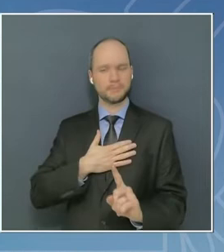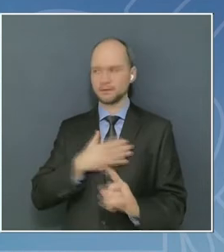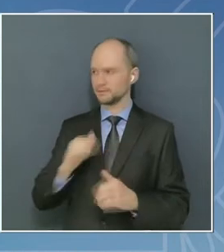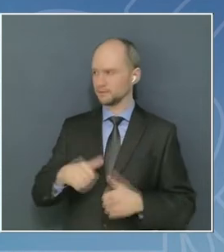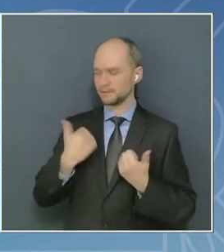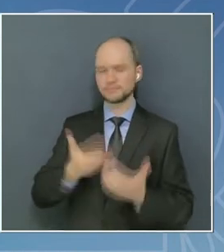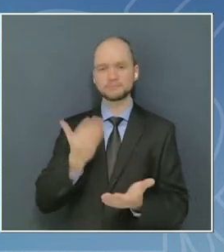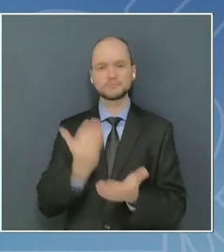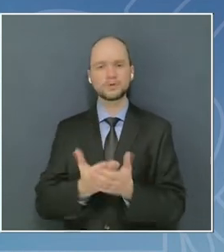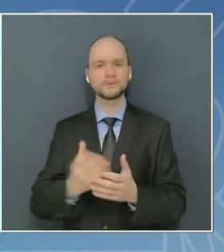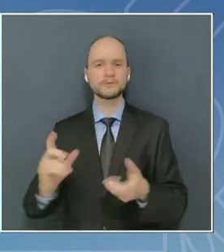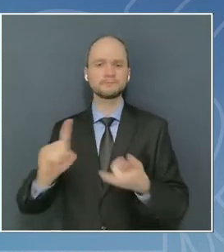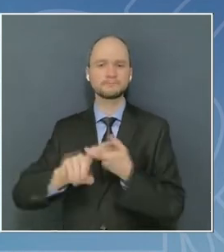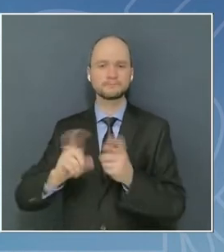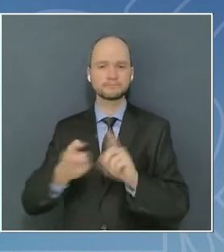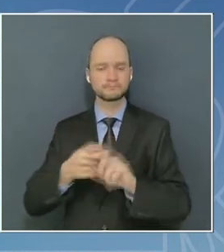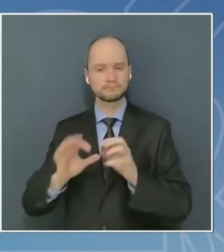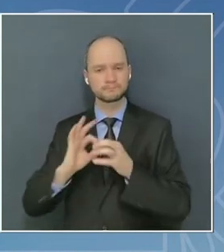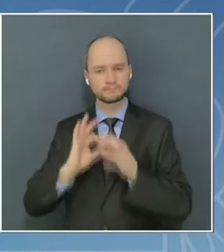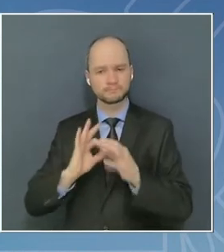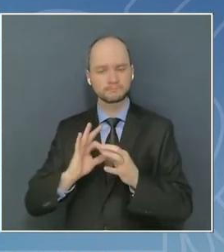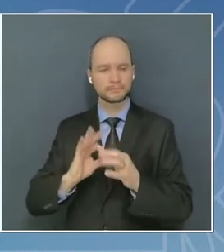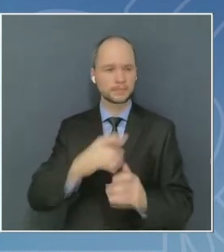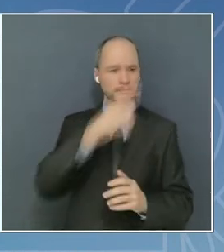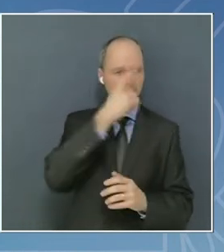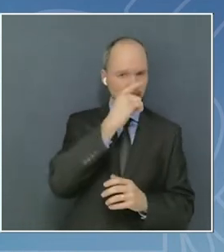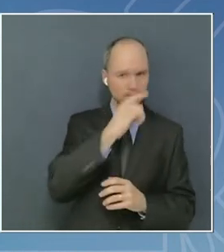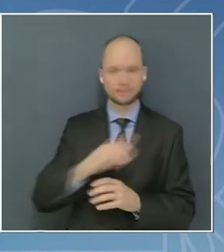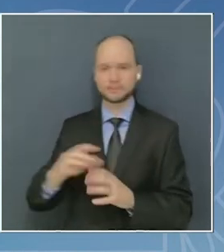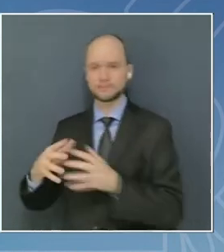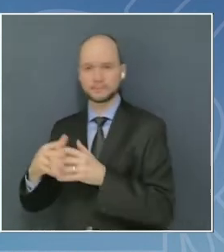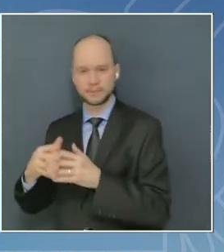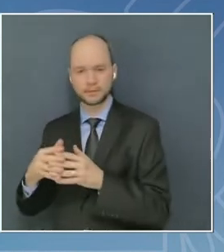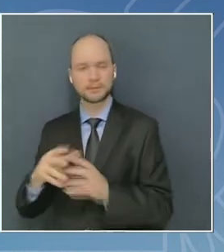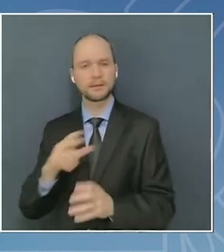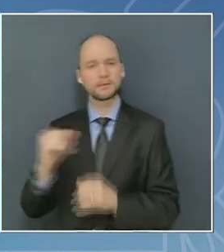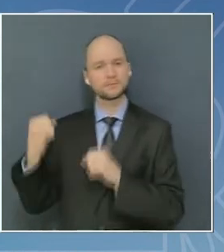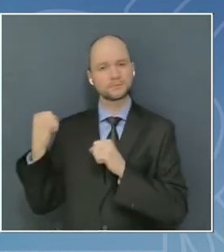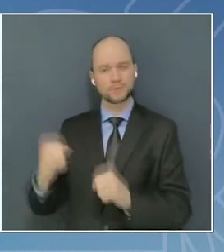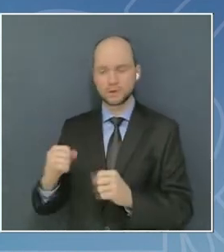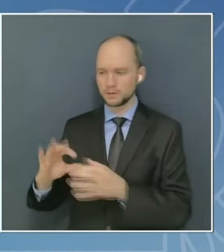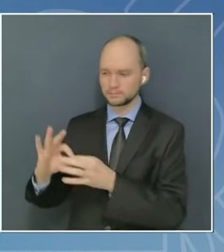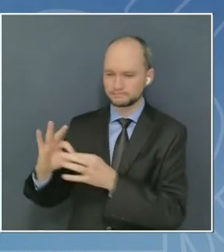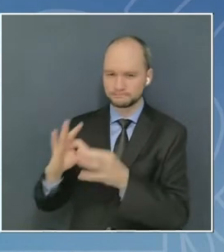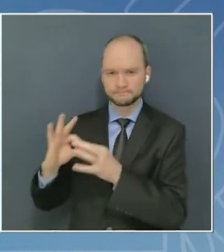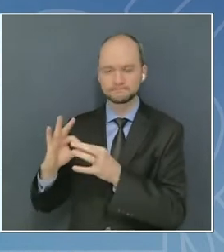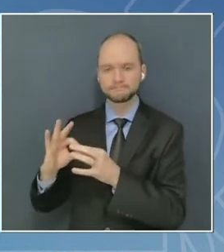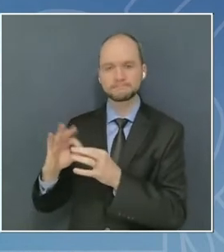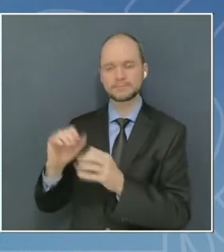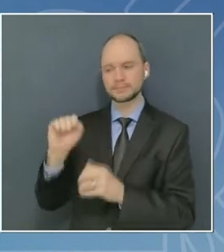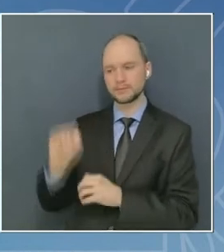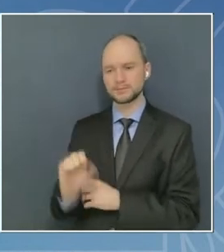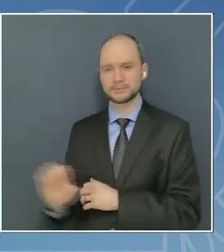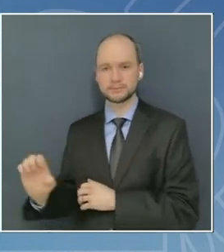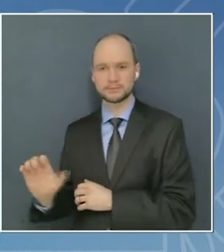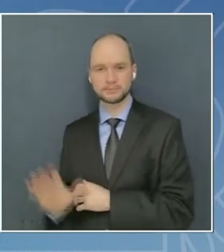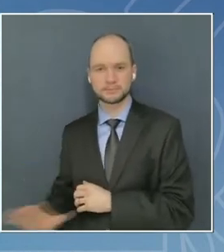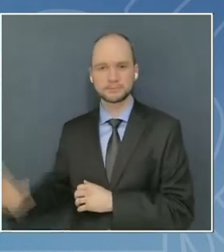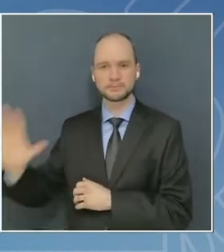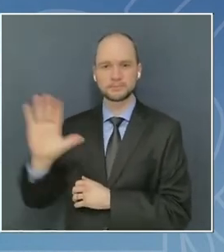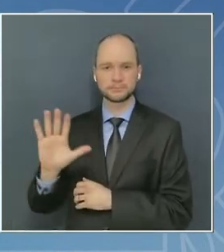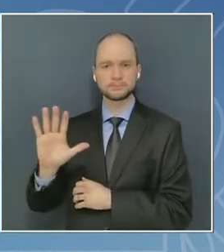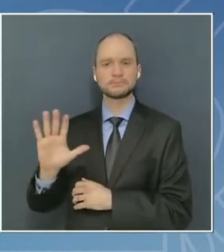but also of the unshakable bond between the United States and Southeast Asia as a whole. So I know firsthand that